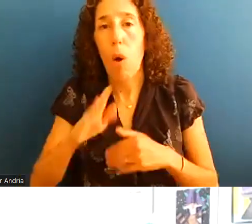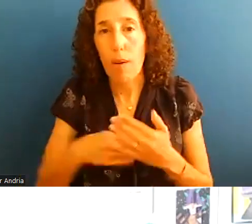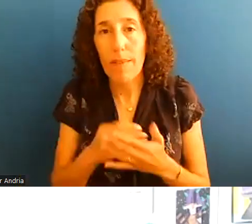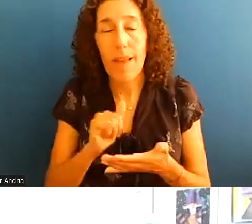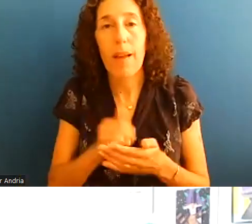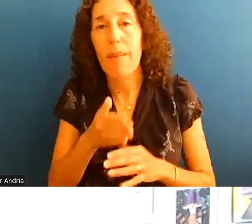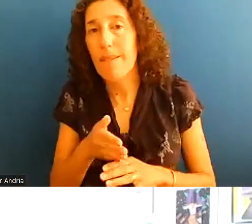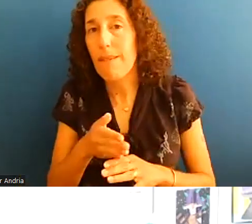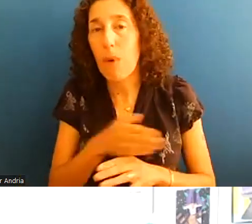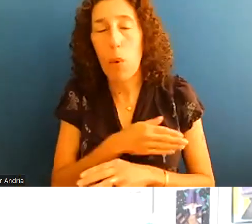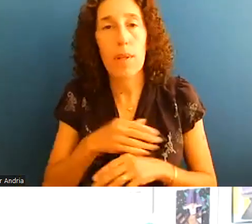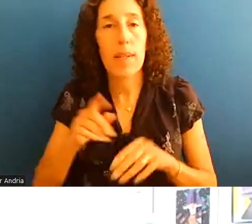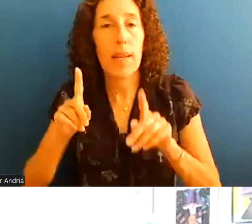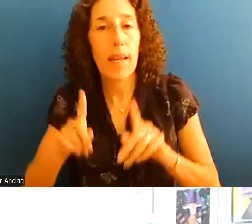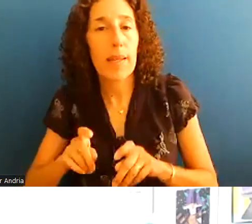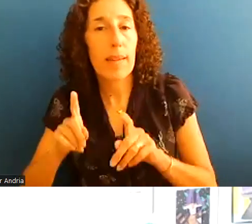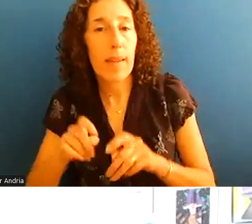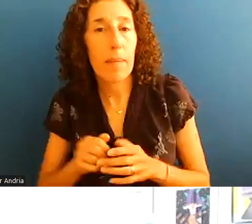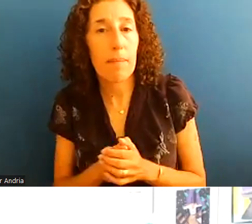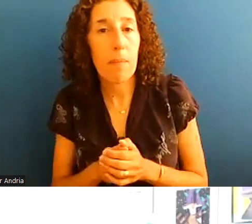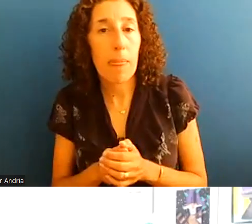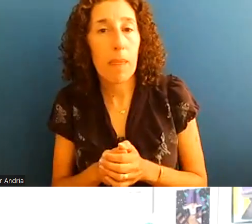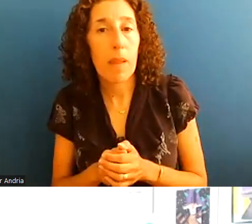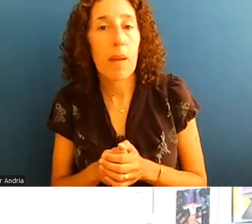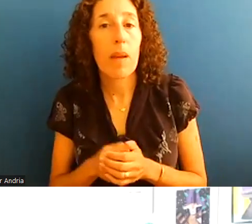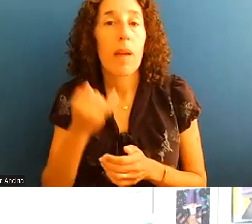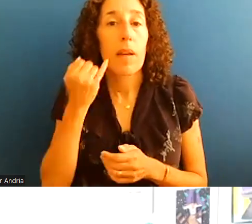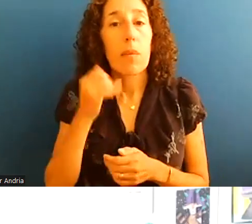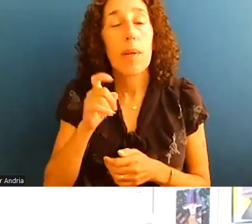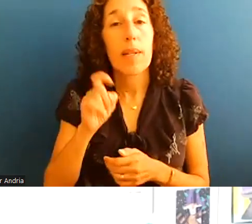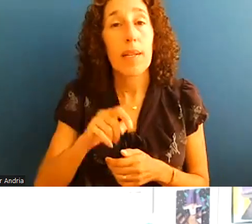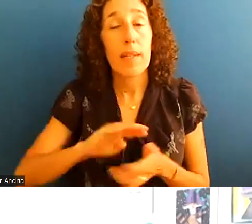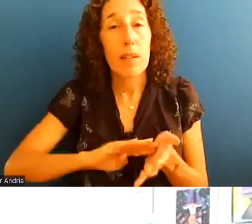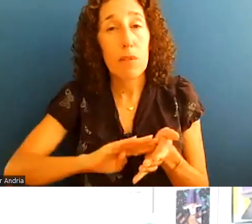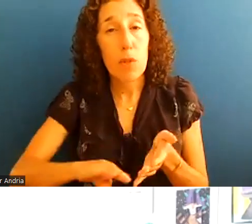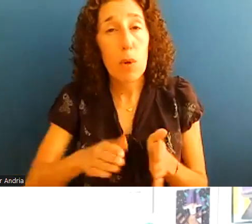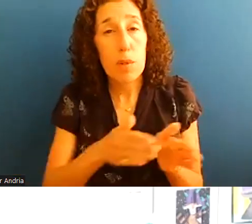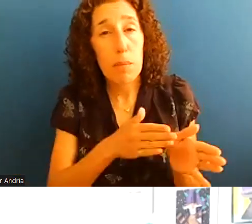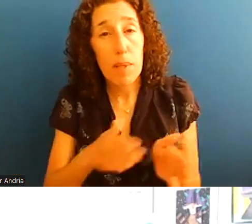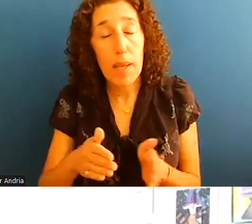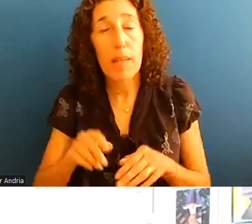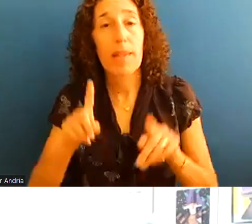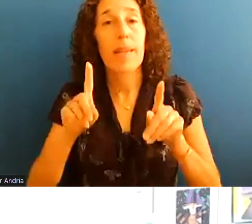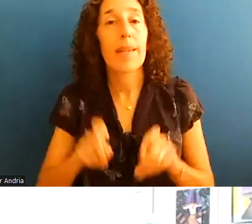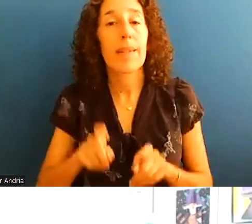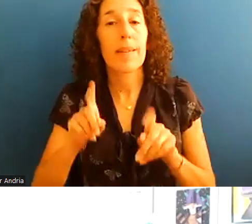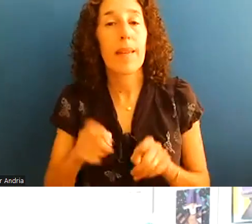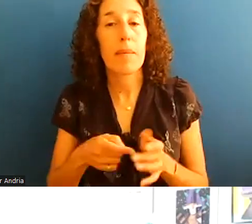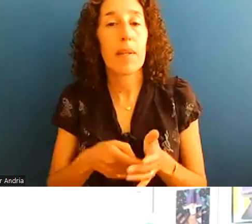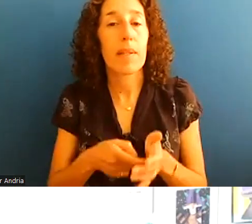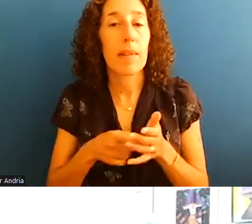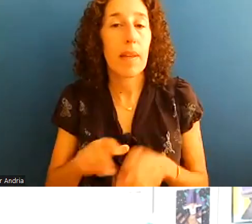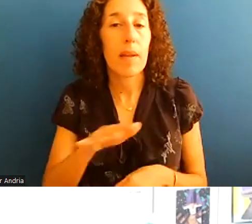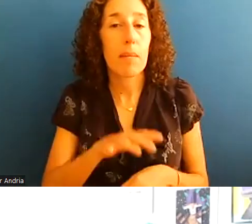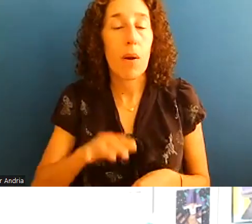and starting to think about discharge planning, because the exam takes about, an hour, maybe an hour and a half. And then the other